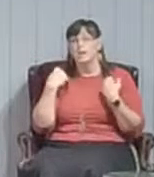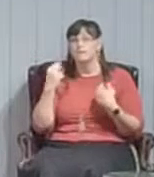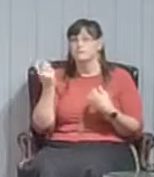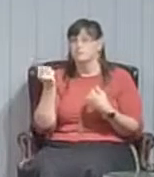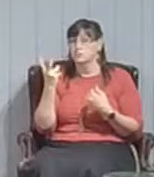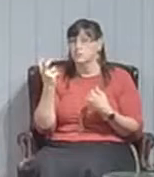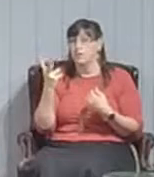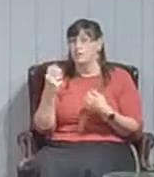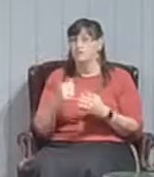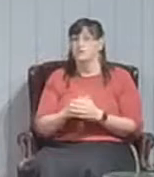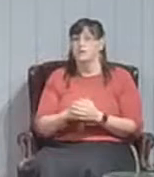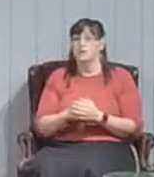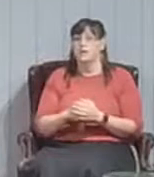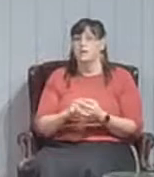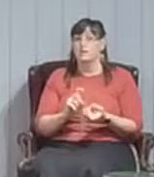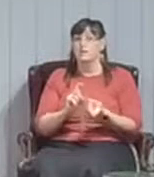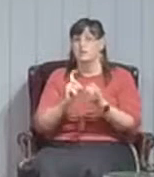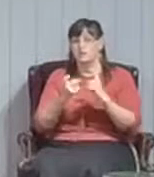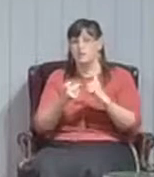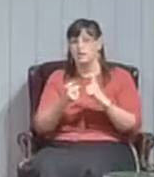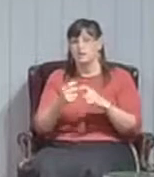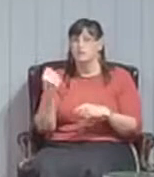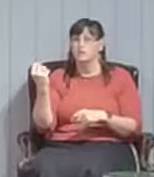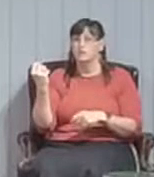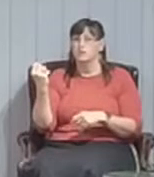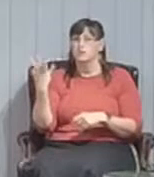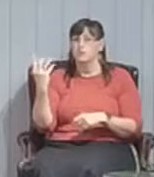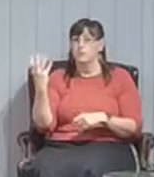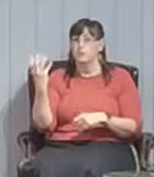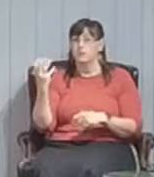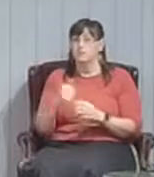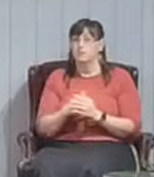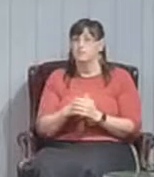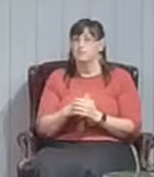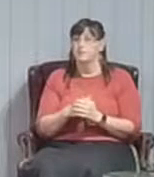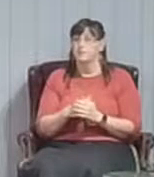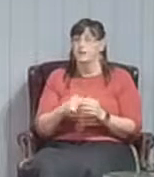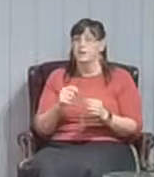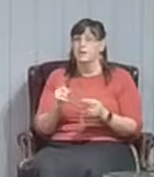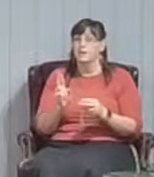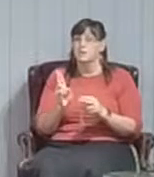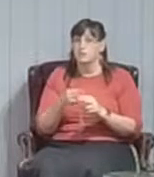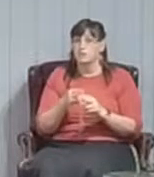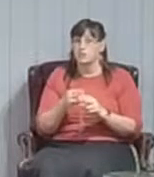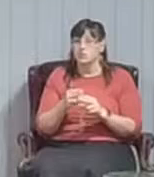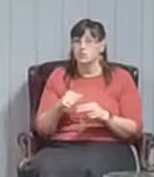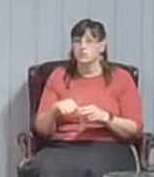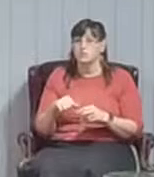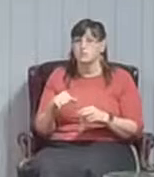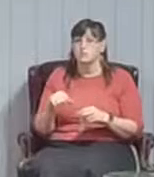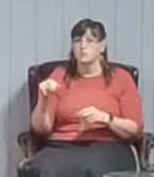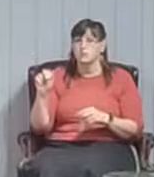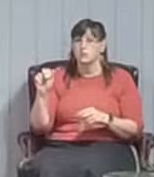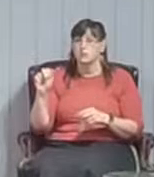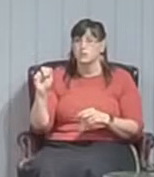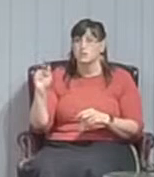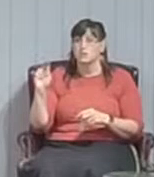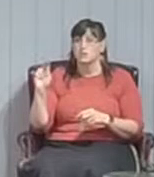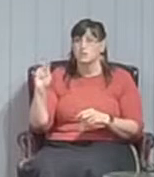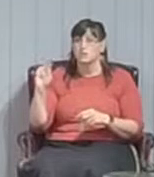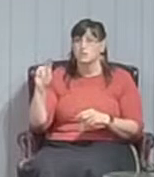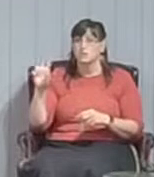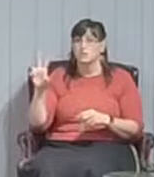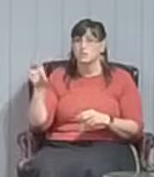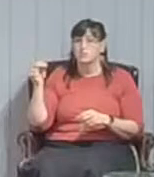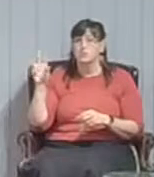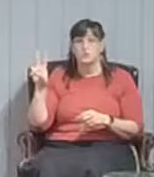and then it was 15, and after 3 years, I think it was like 20 or 22. After